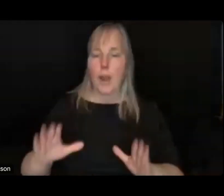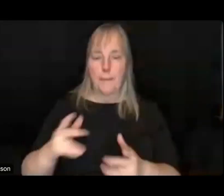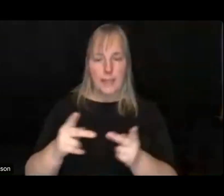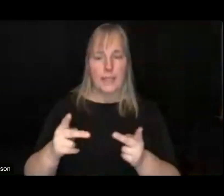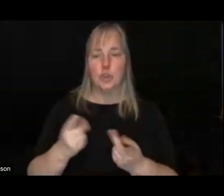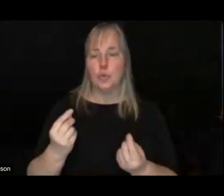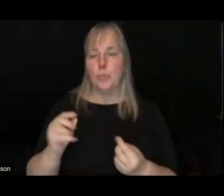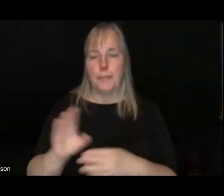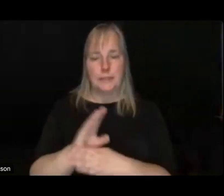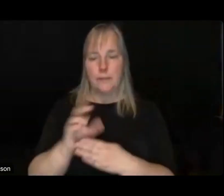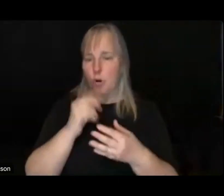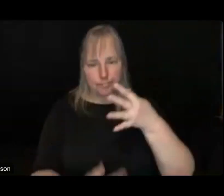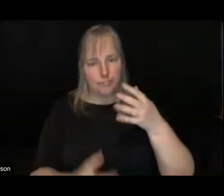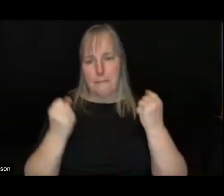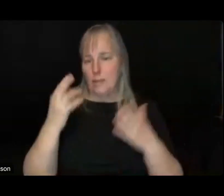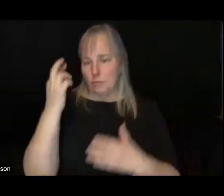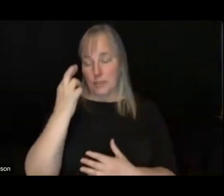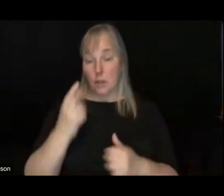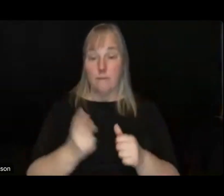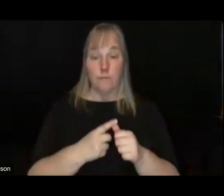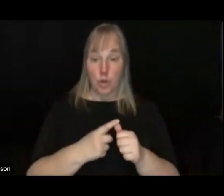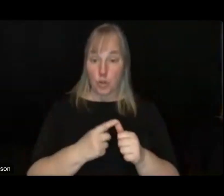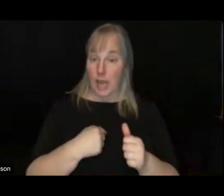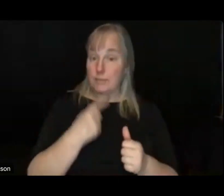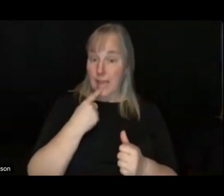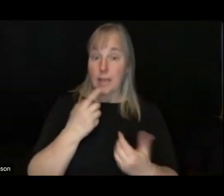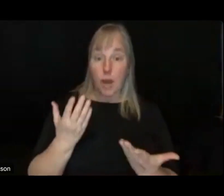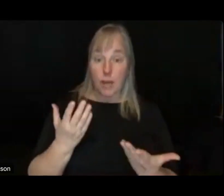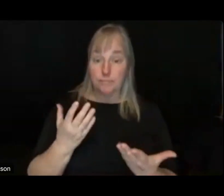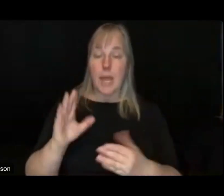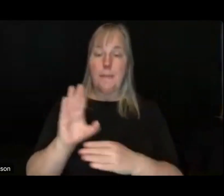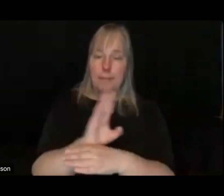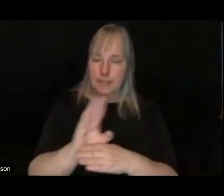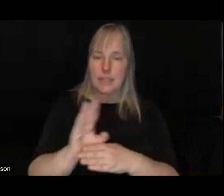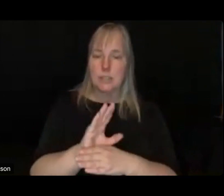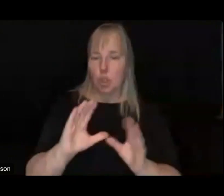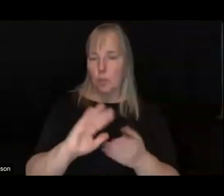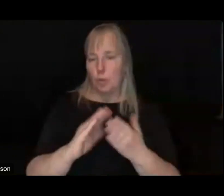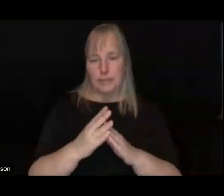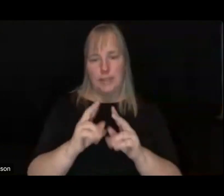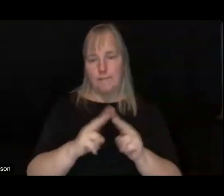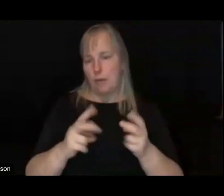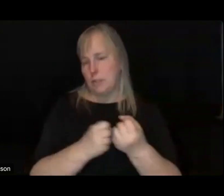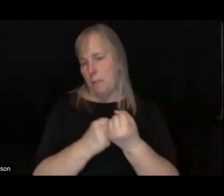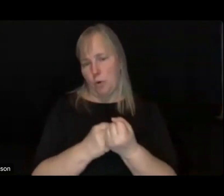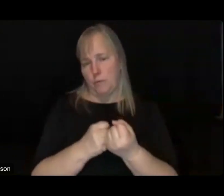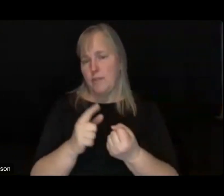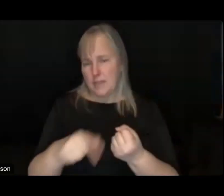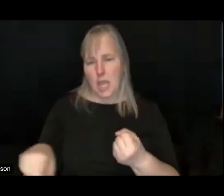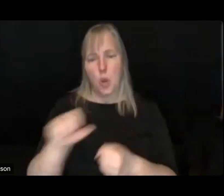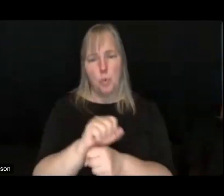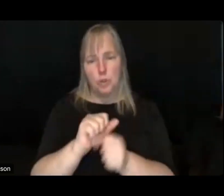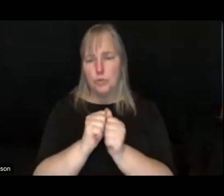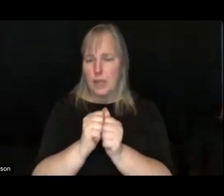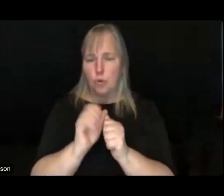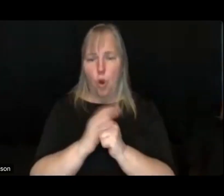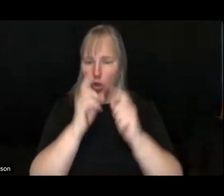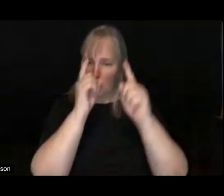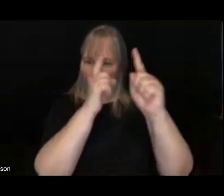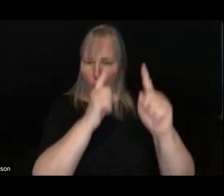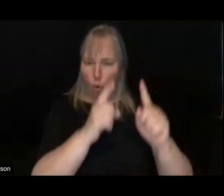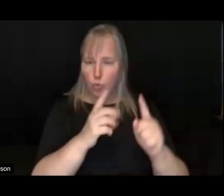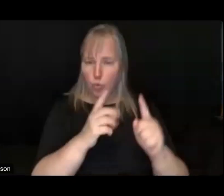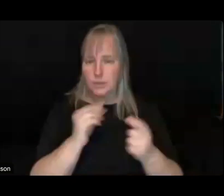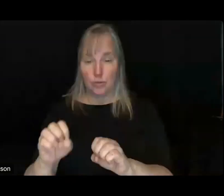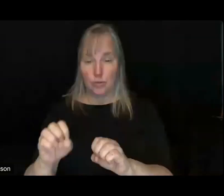reasons. First, I'd say the business community is very, very supportive. They work together on goals and initiatives and just a